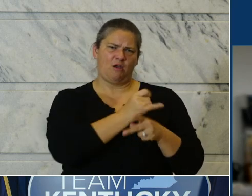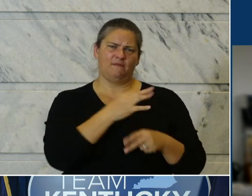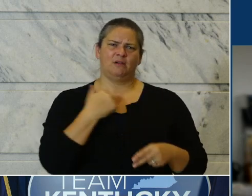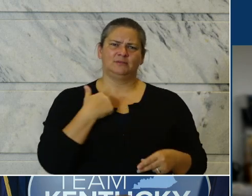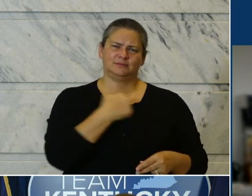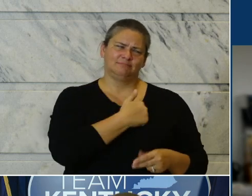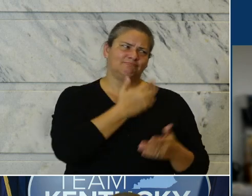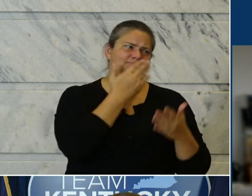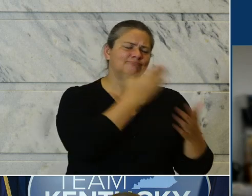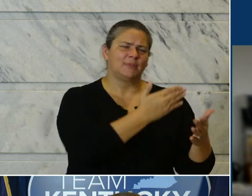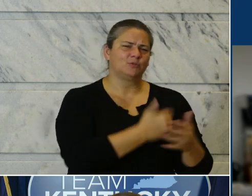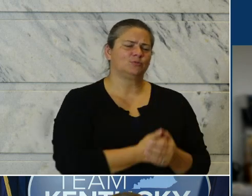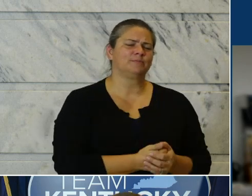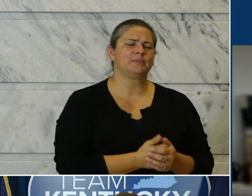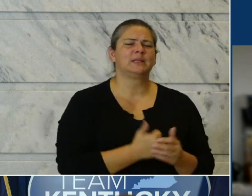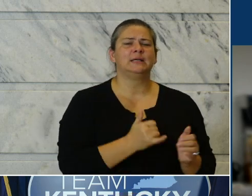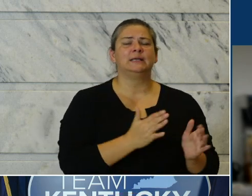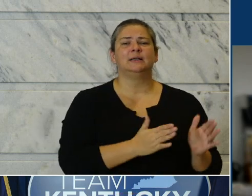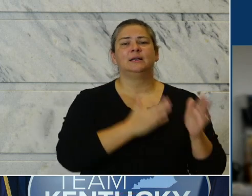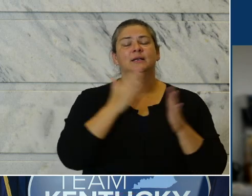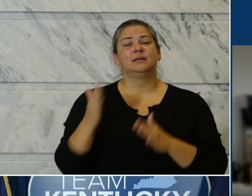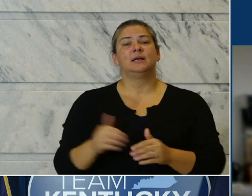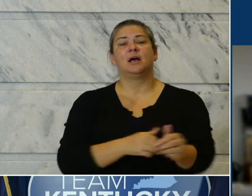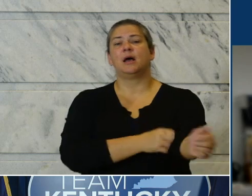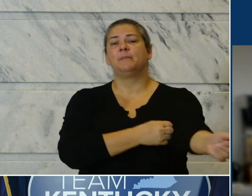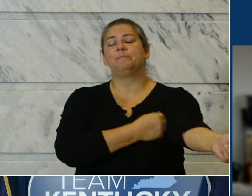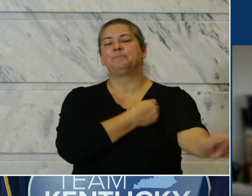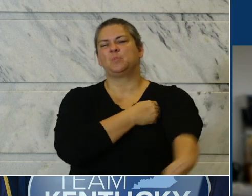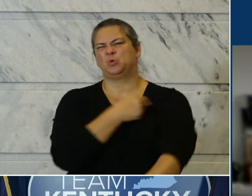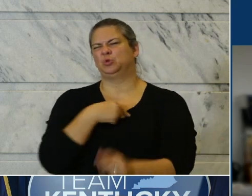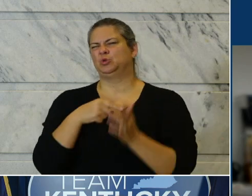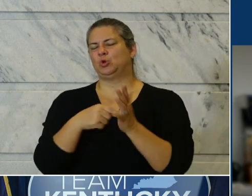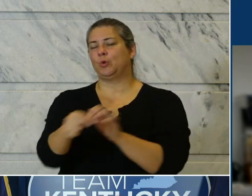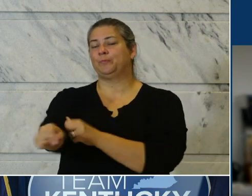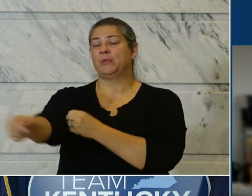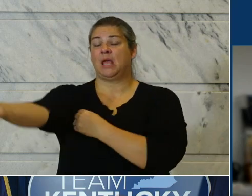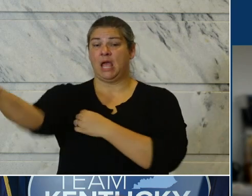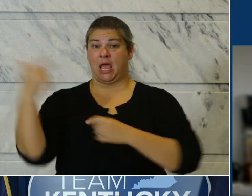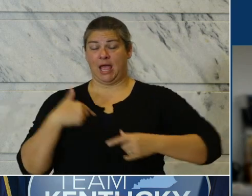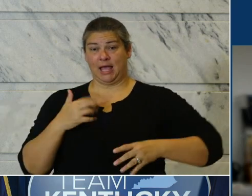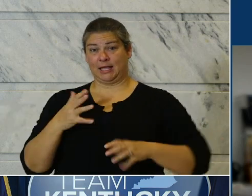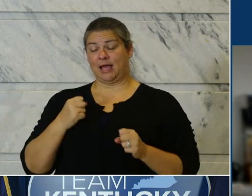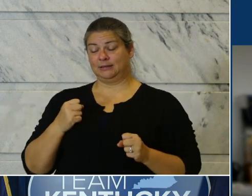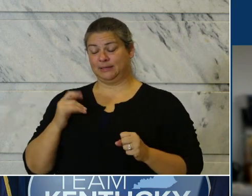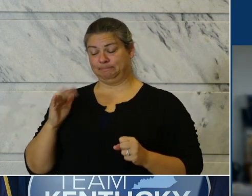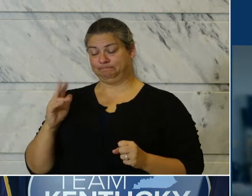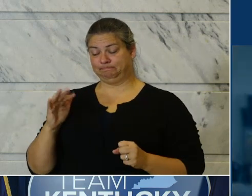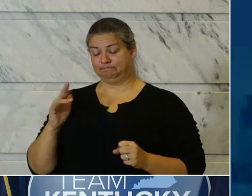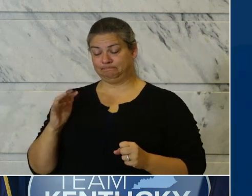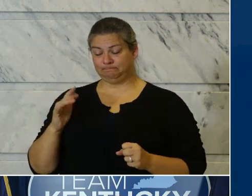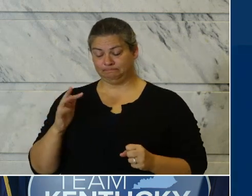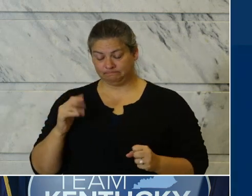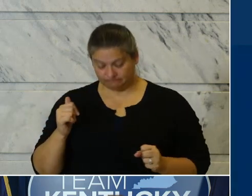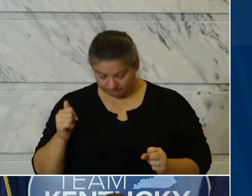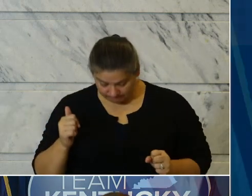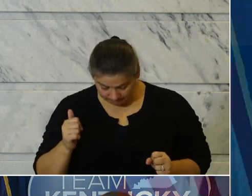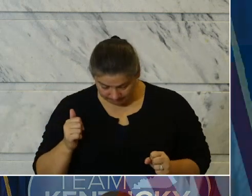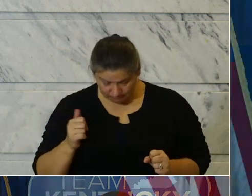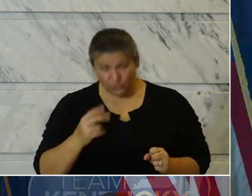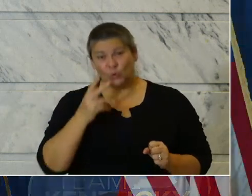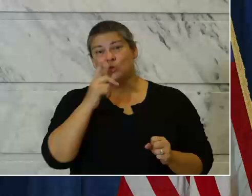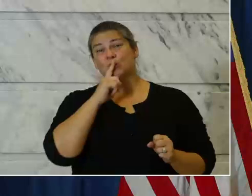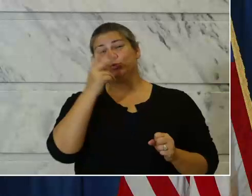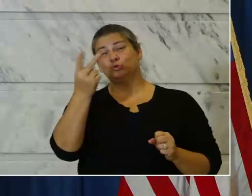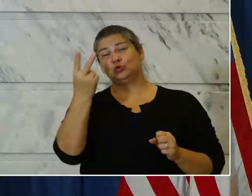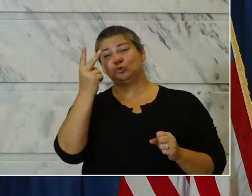us. Speaking of that, next week we're going to show it, but I got a visit today from two great